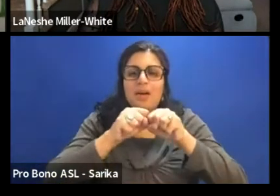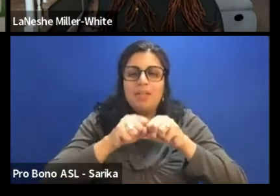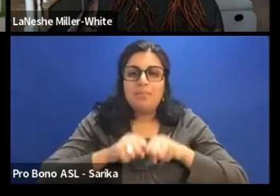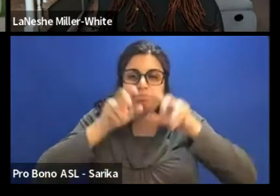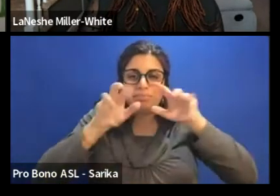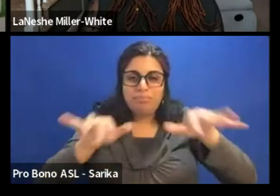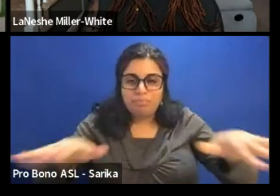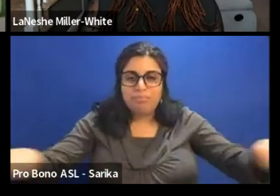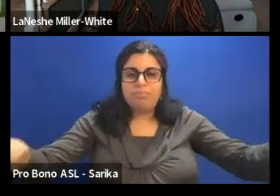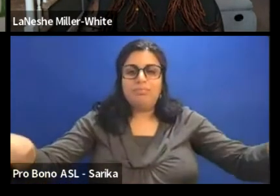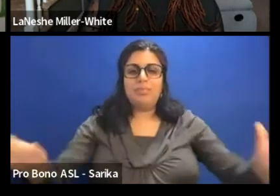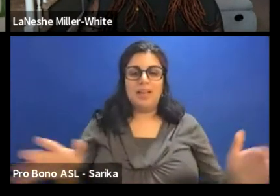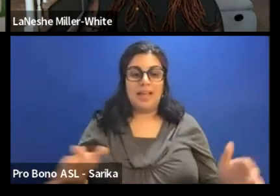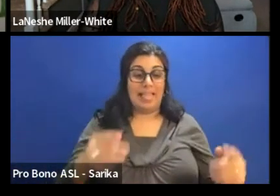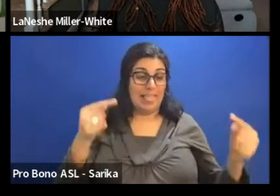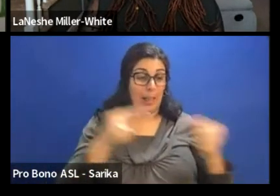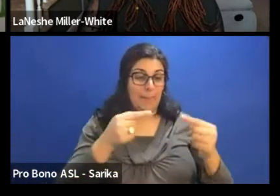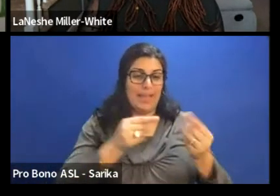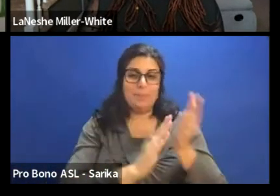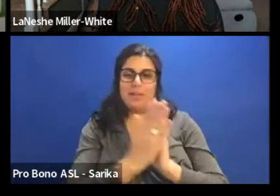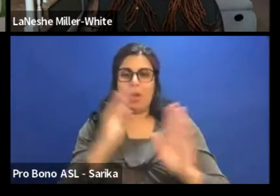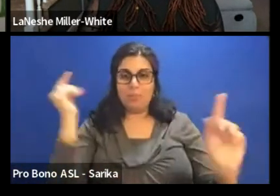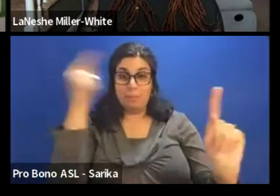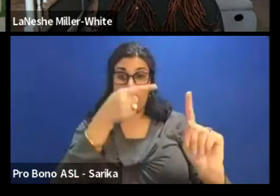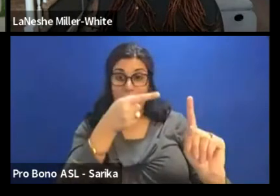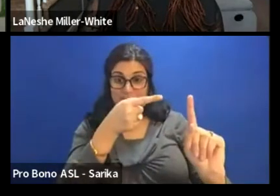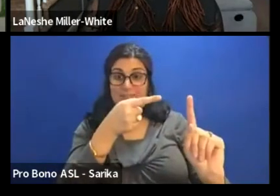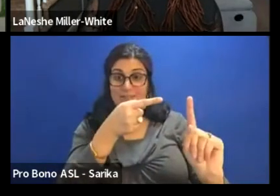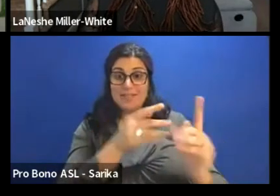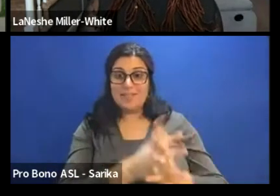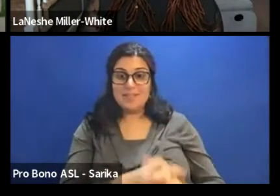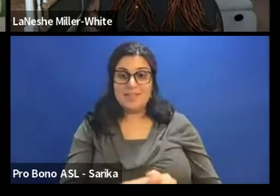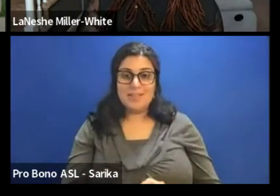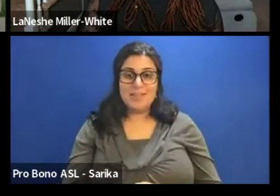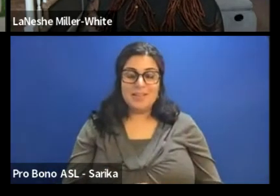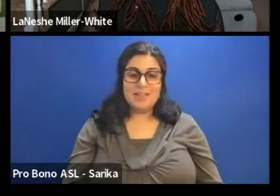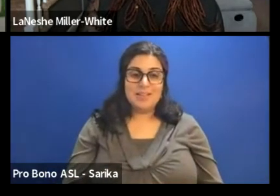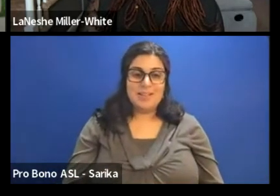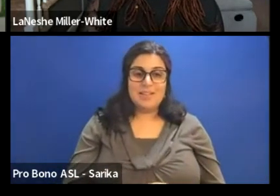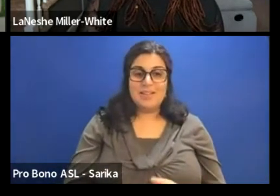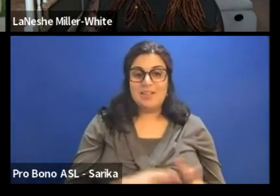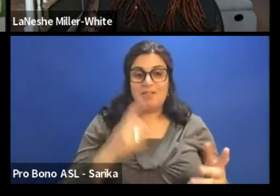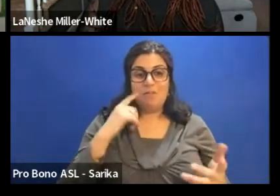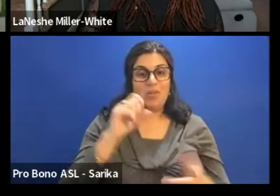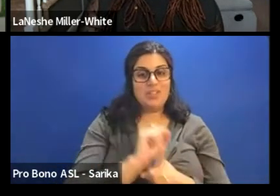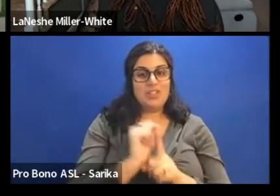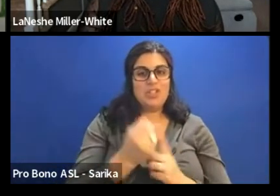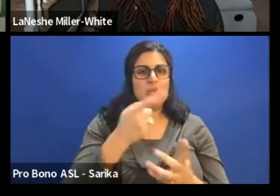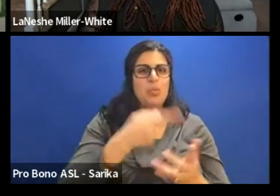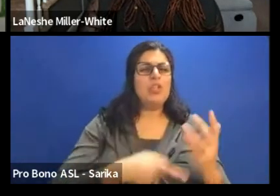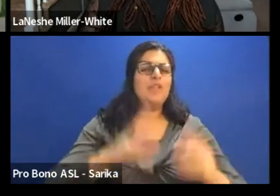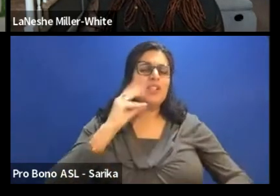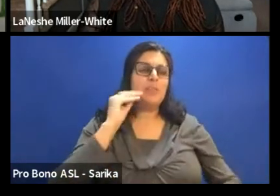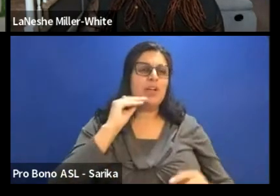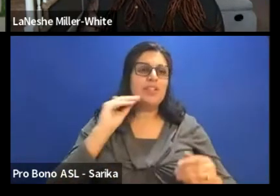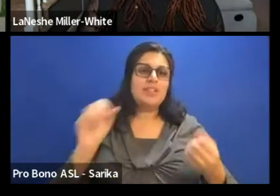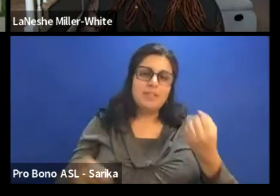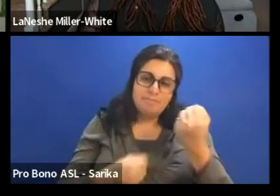that pain to have purpose, to allow the pain that you've been through and the situations that you've been through to drive you instead